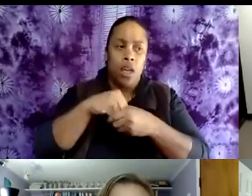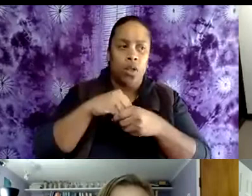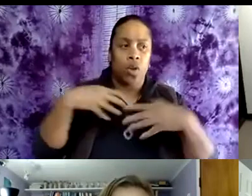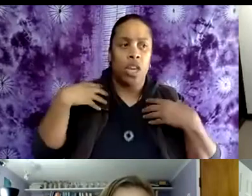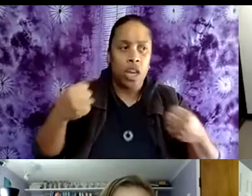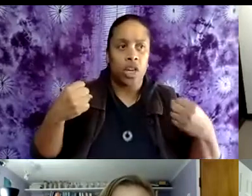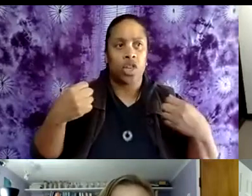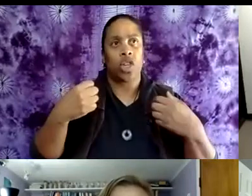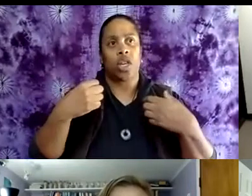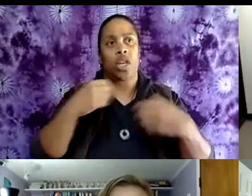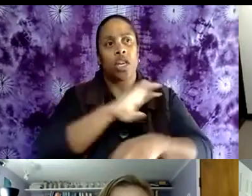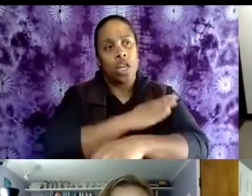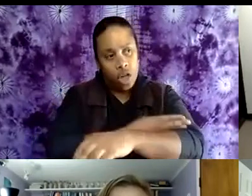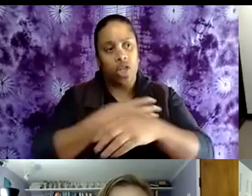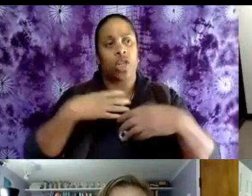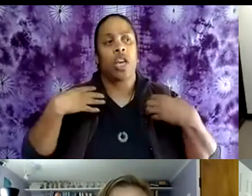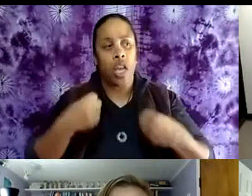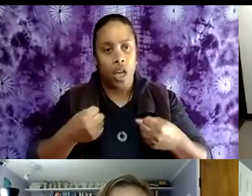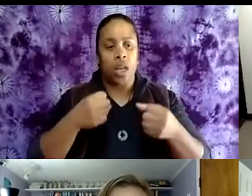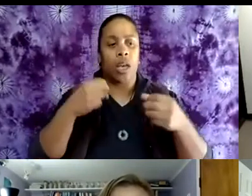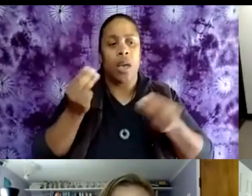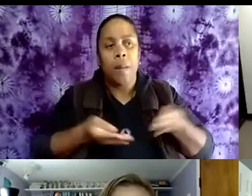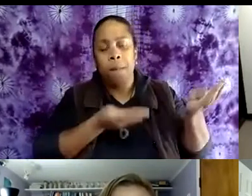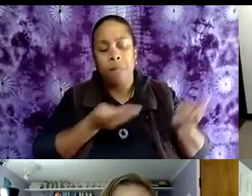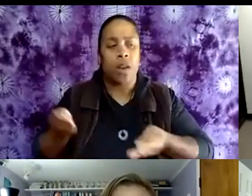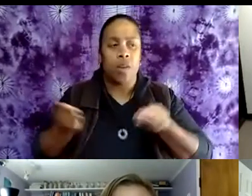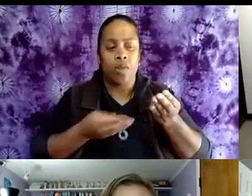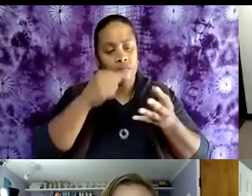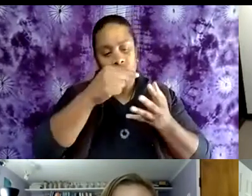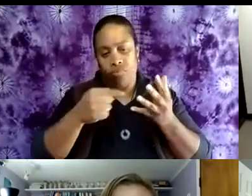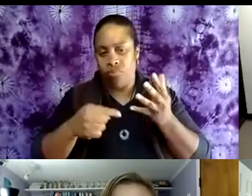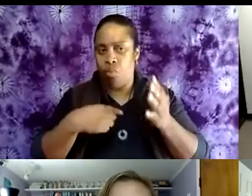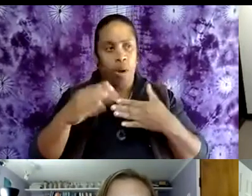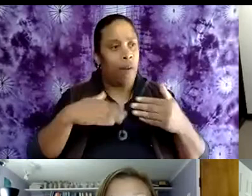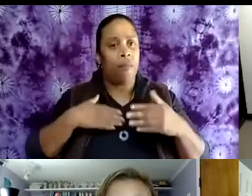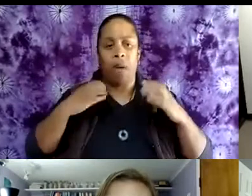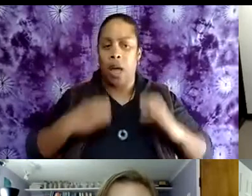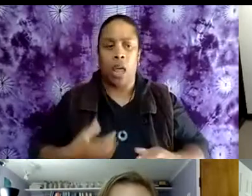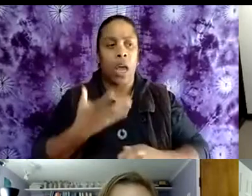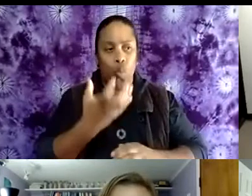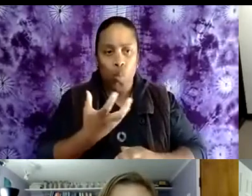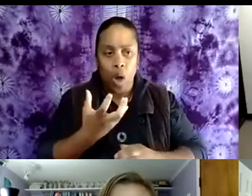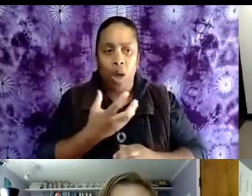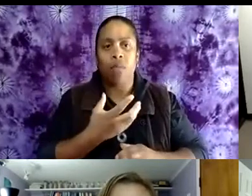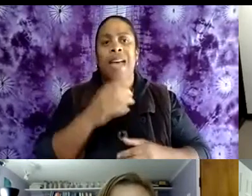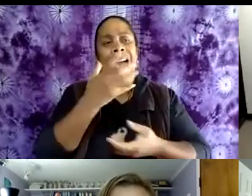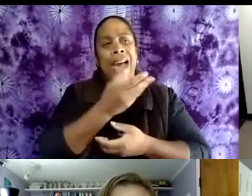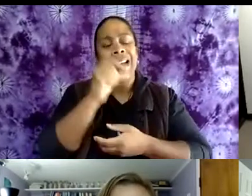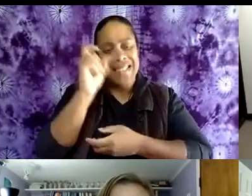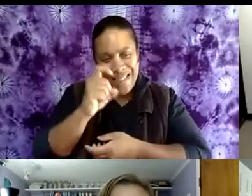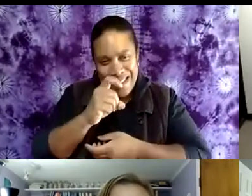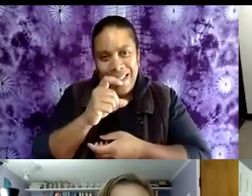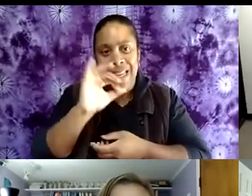sometimes mediumship, really whatever it is that my clients are presenting a need for at the time of our